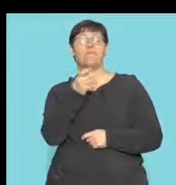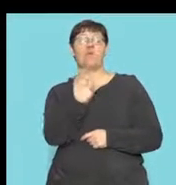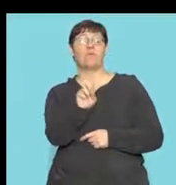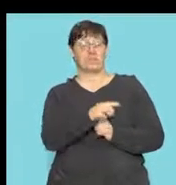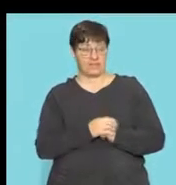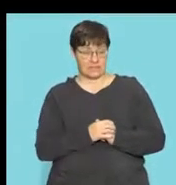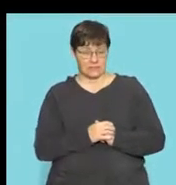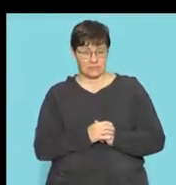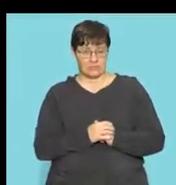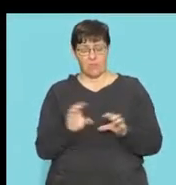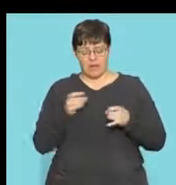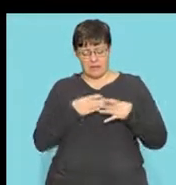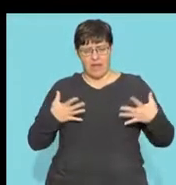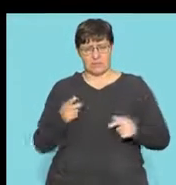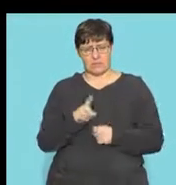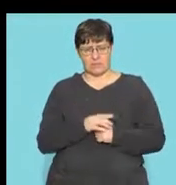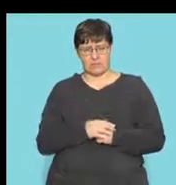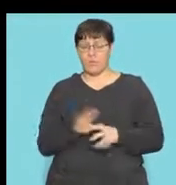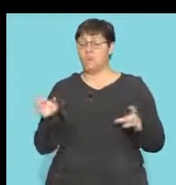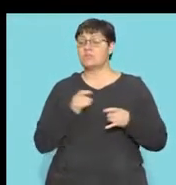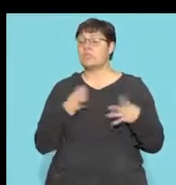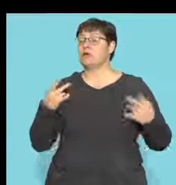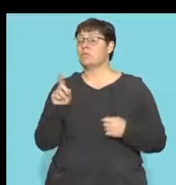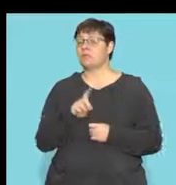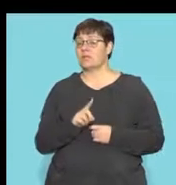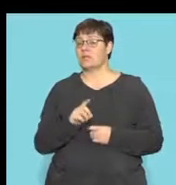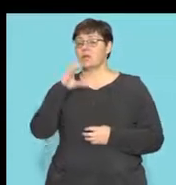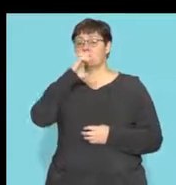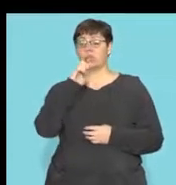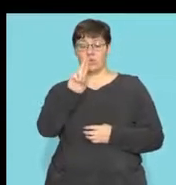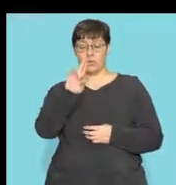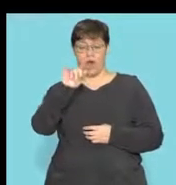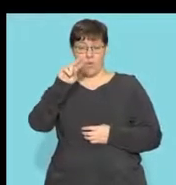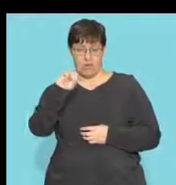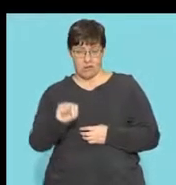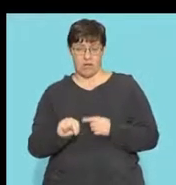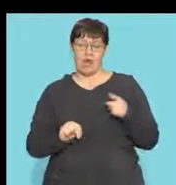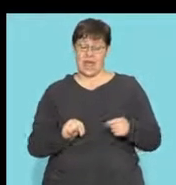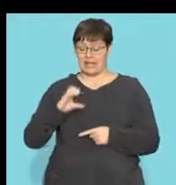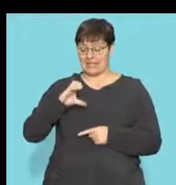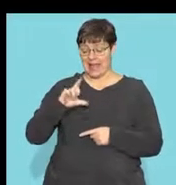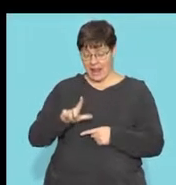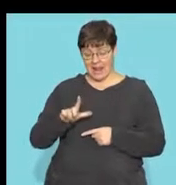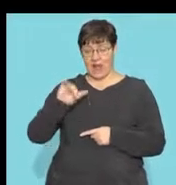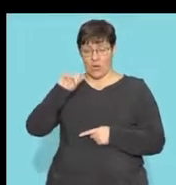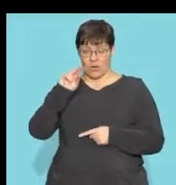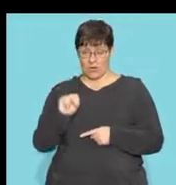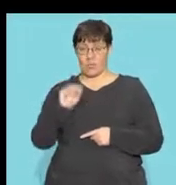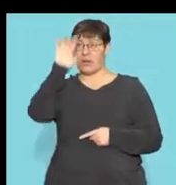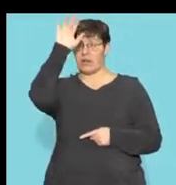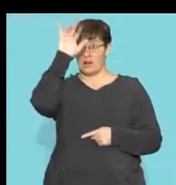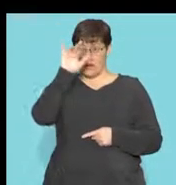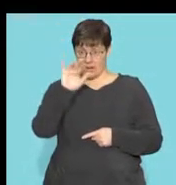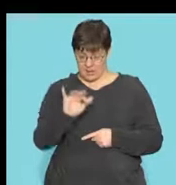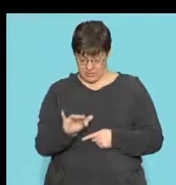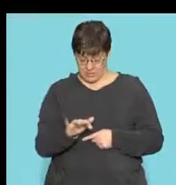to be looking for the things that we started with. What we started with was with copper ions and chloride ions. So